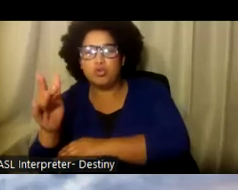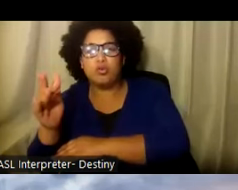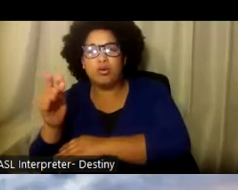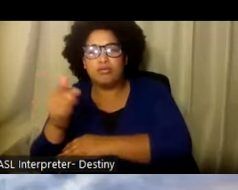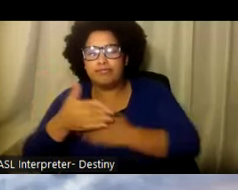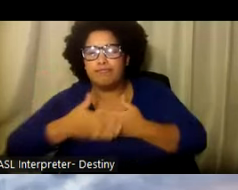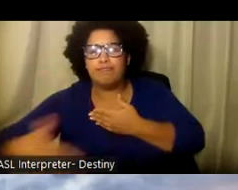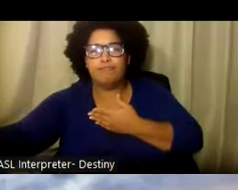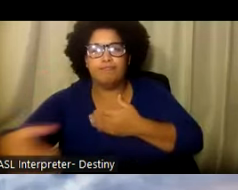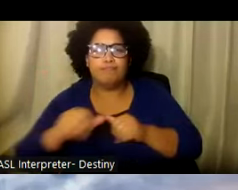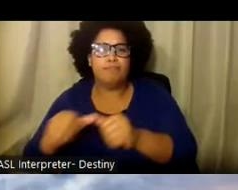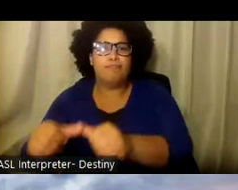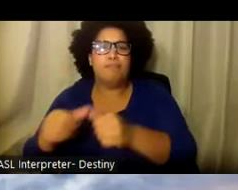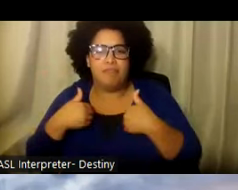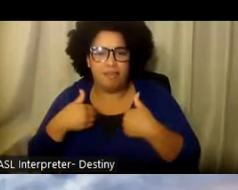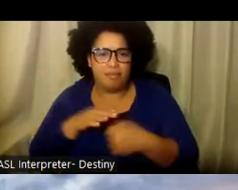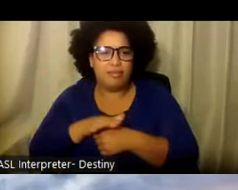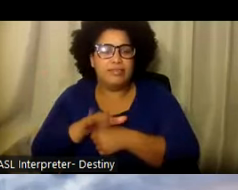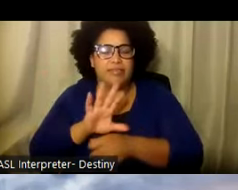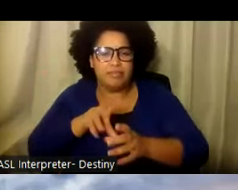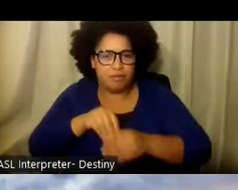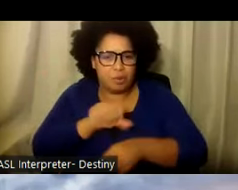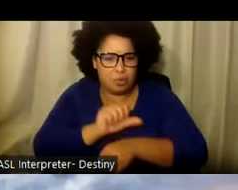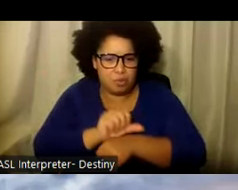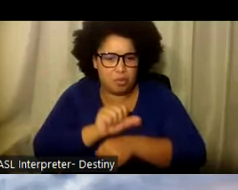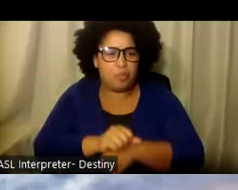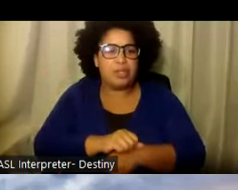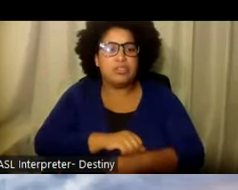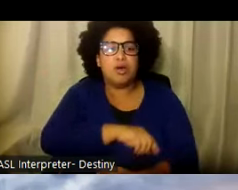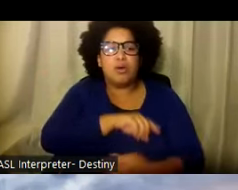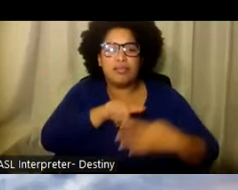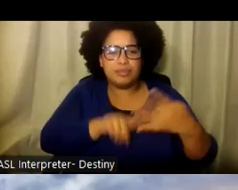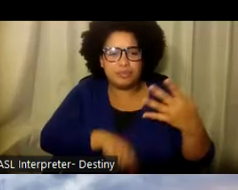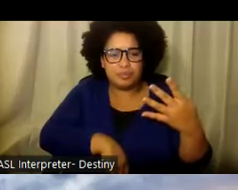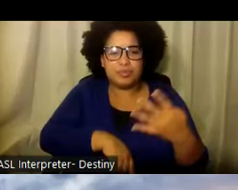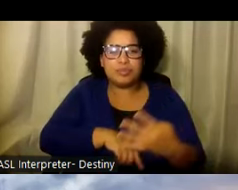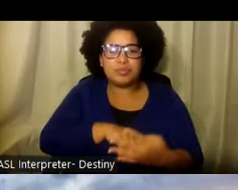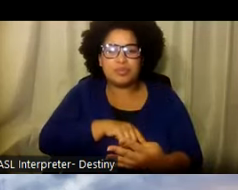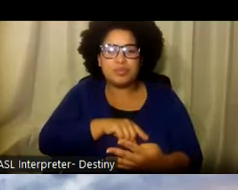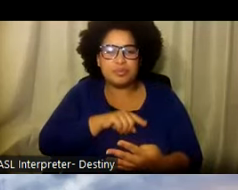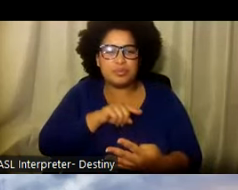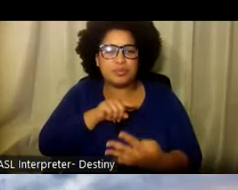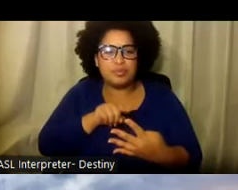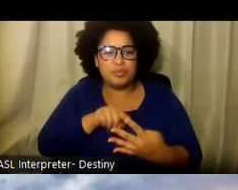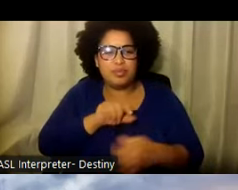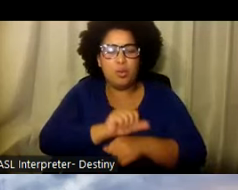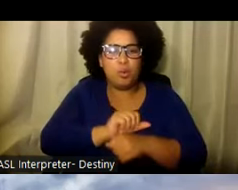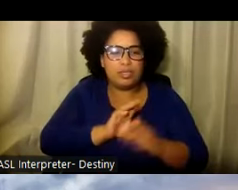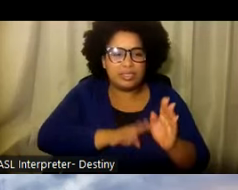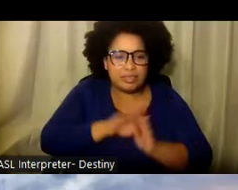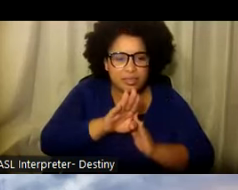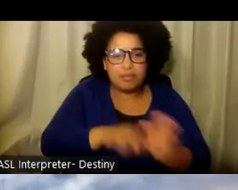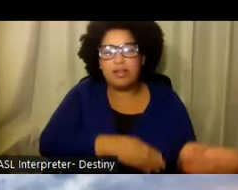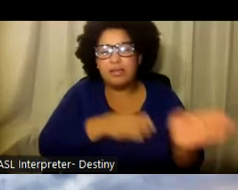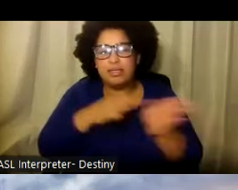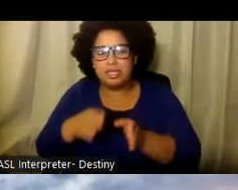and stabilization, developing the quality incentives program, and identifying regional center performance measures. This